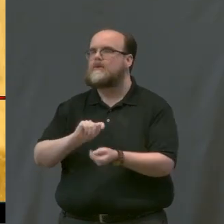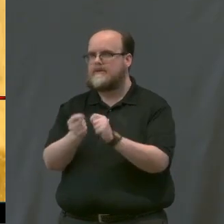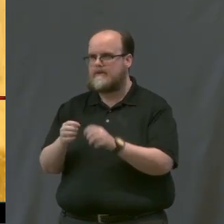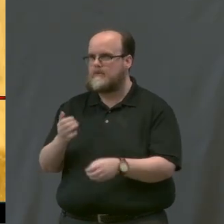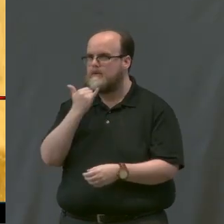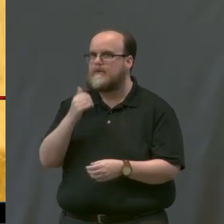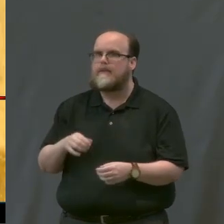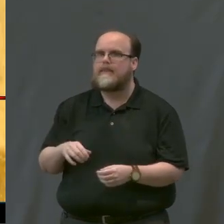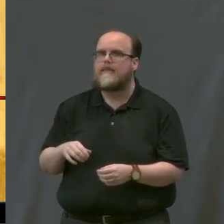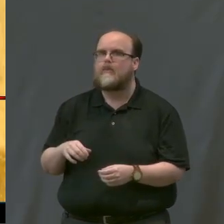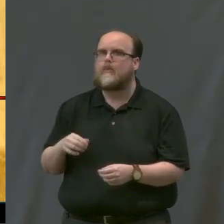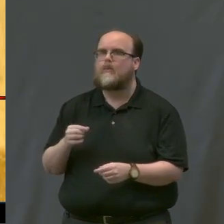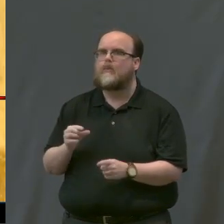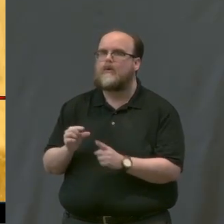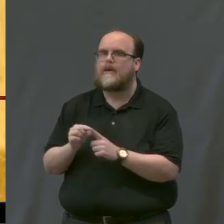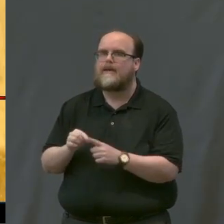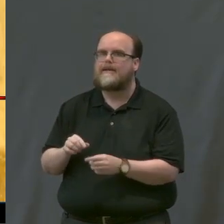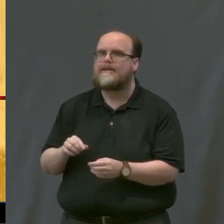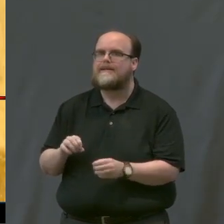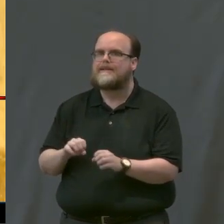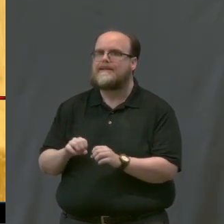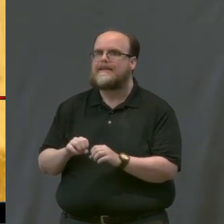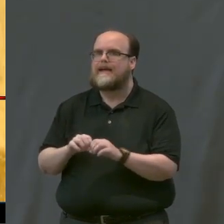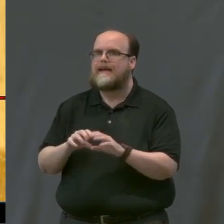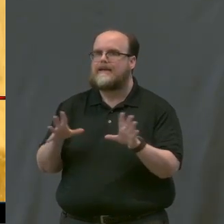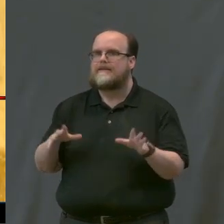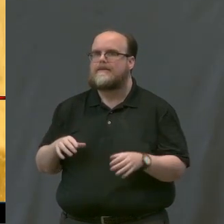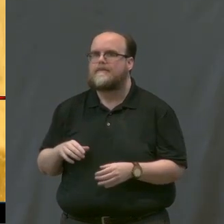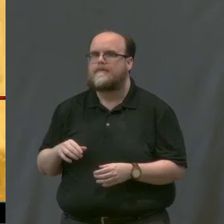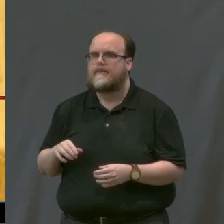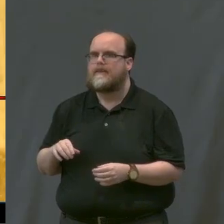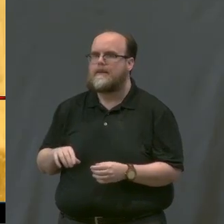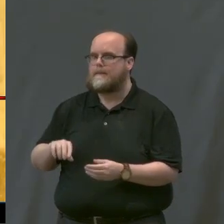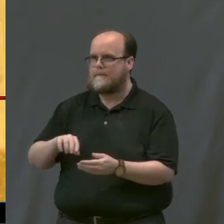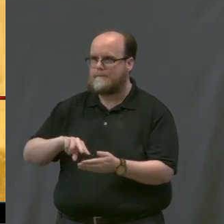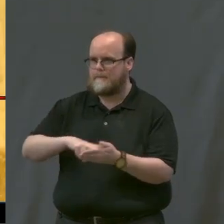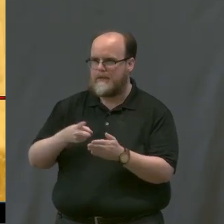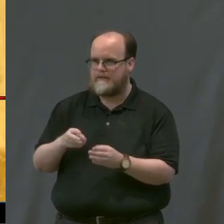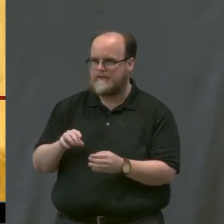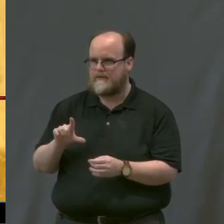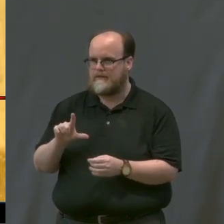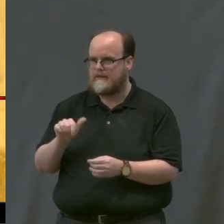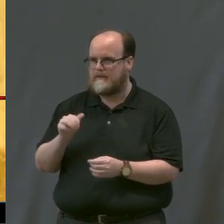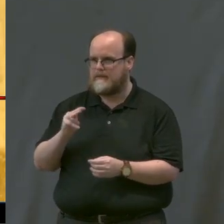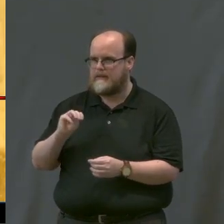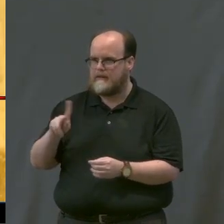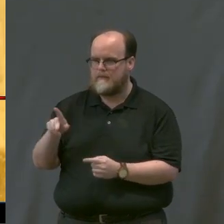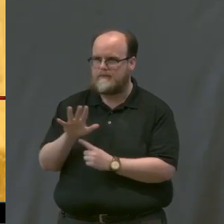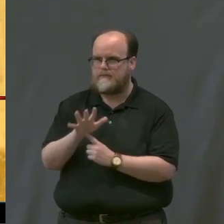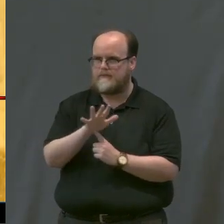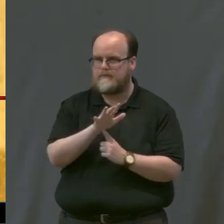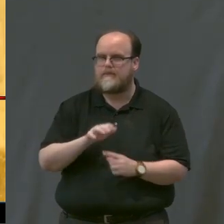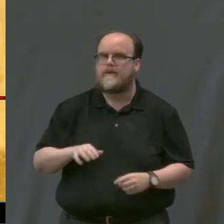word light and the Lamb is the light thereof. The Greek word actually means a portable lamp.